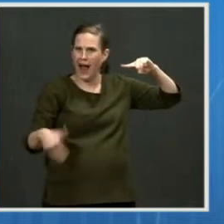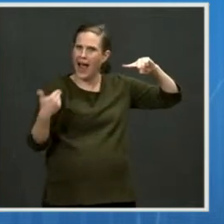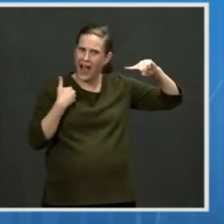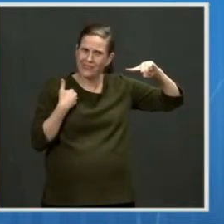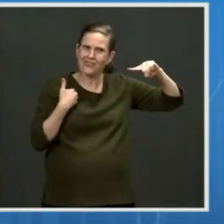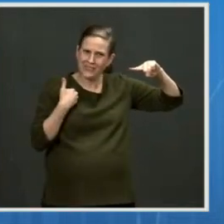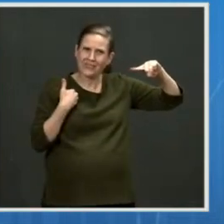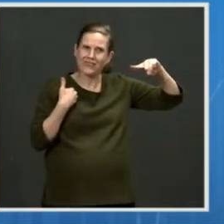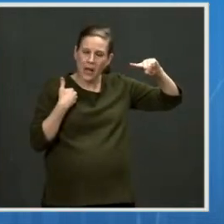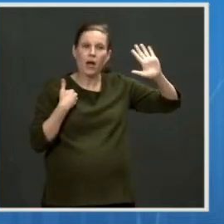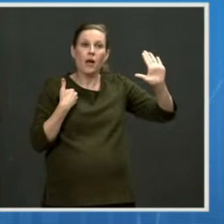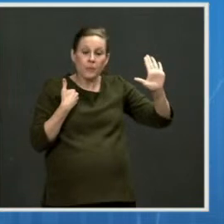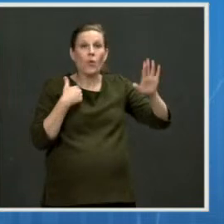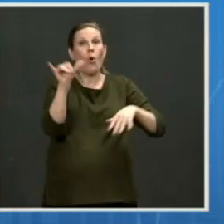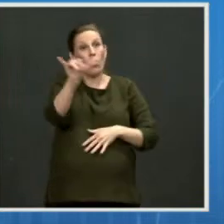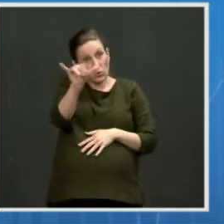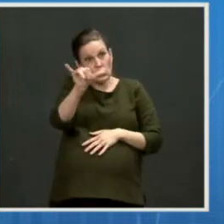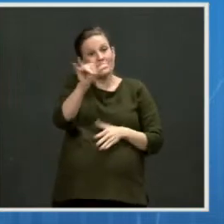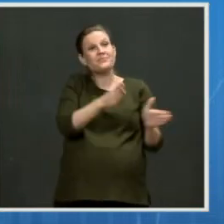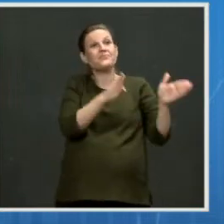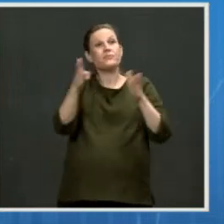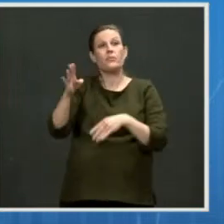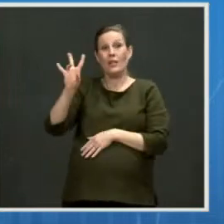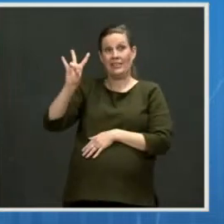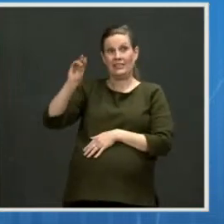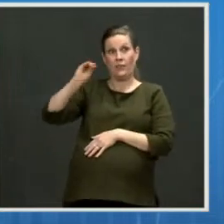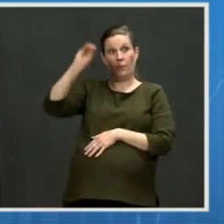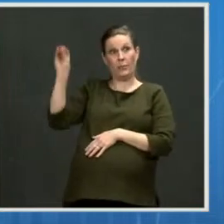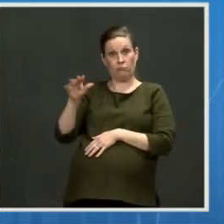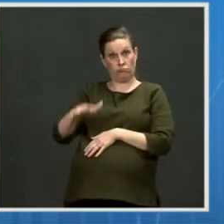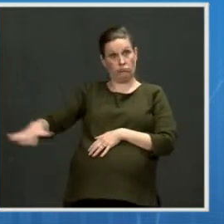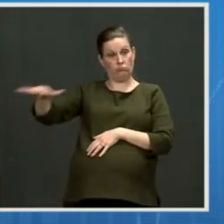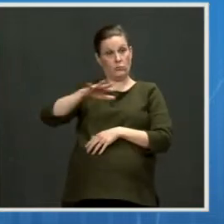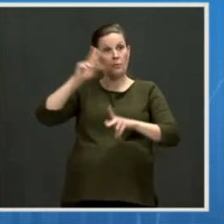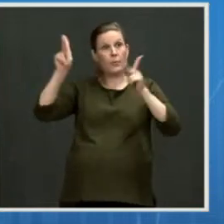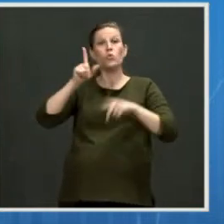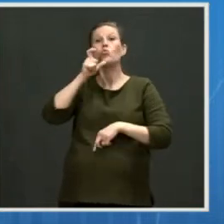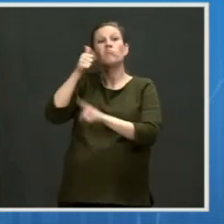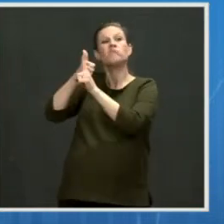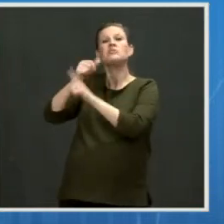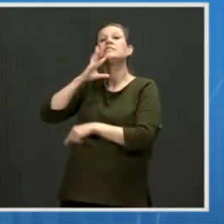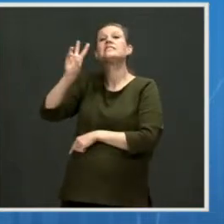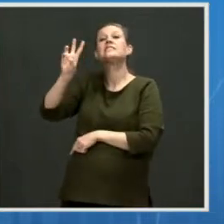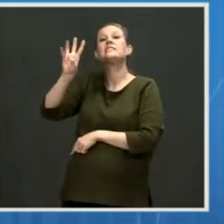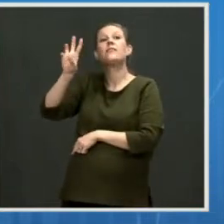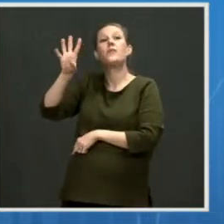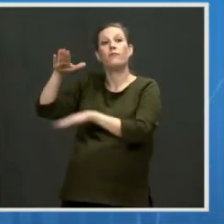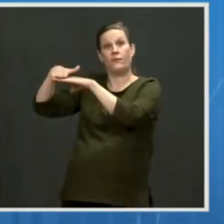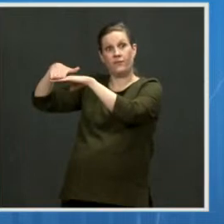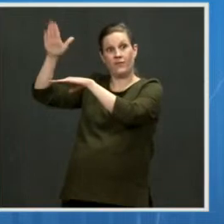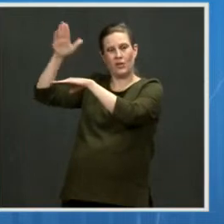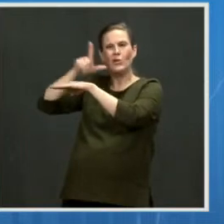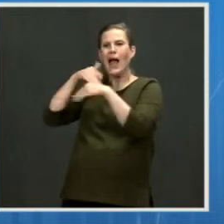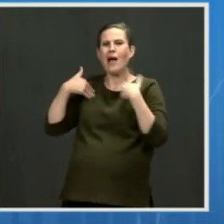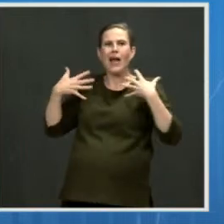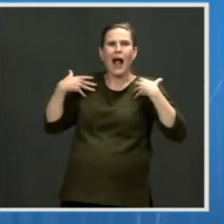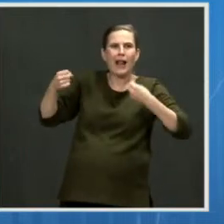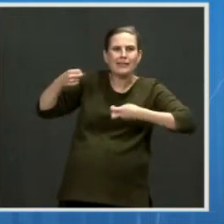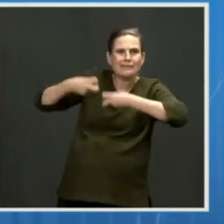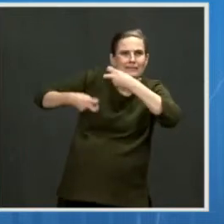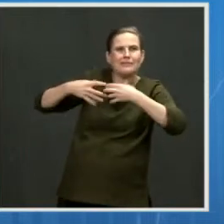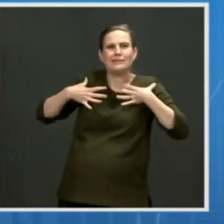over 70% of people over age 65, our most vulnerable group, have received at least 1 vaccine